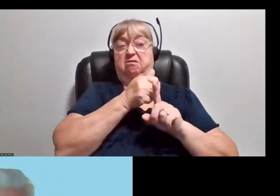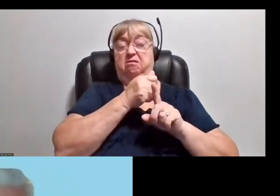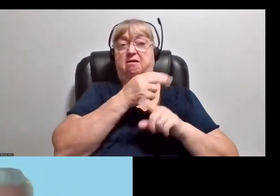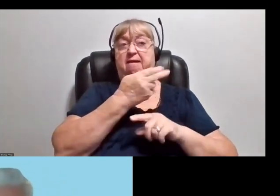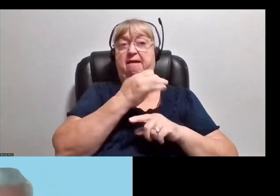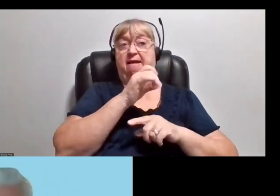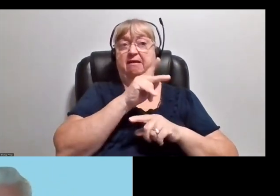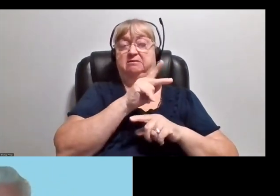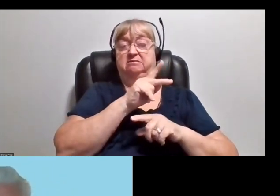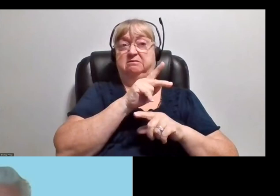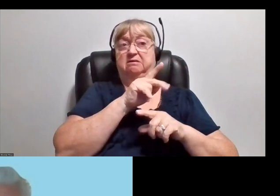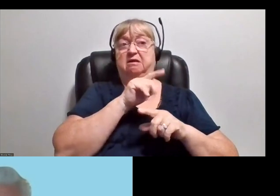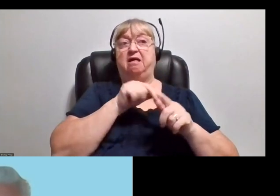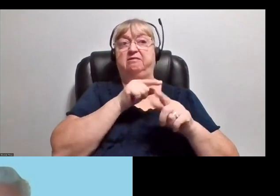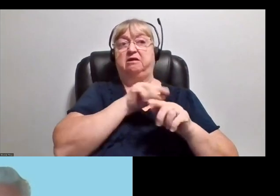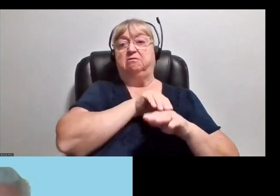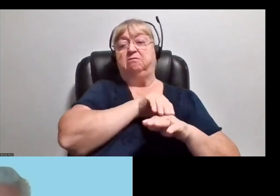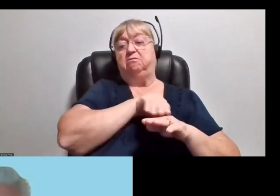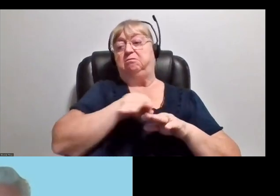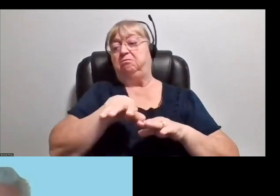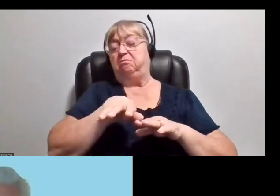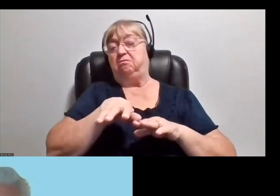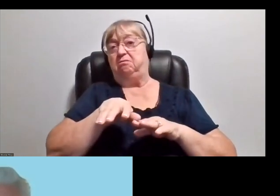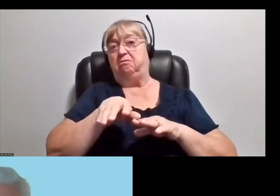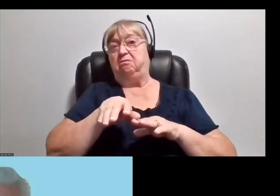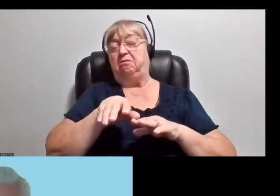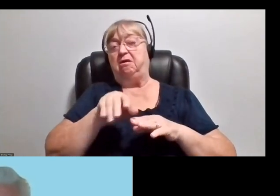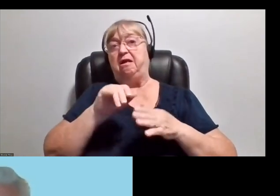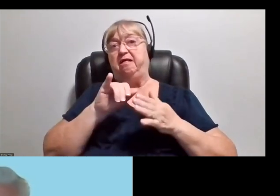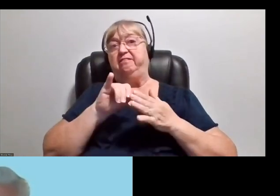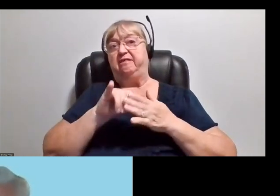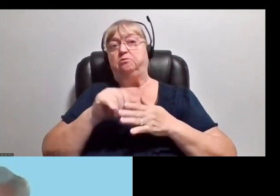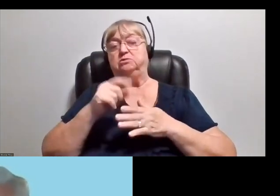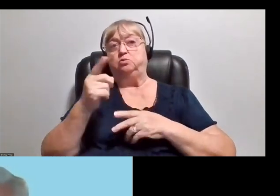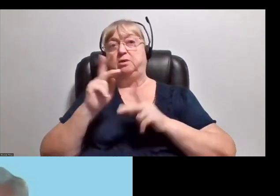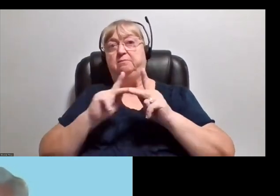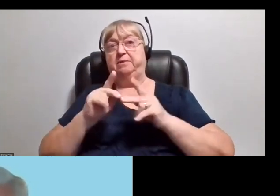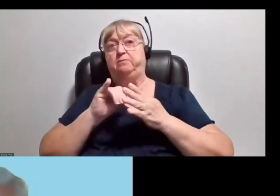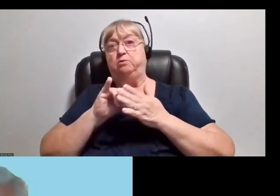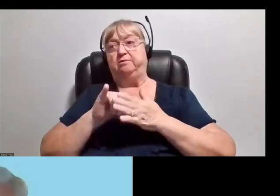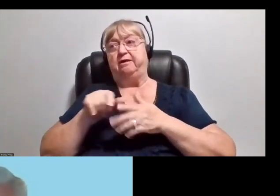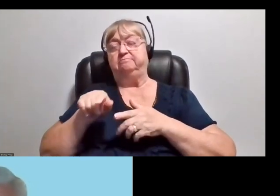she was one of the people that that they targeted.